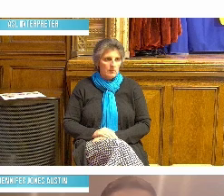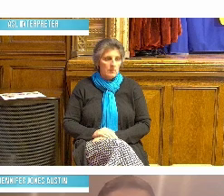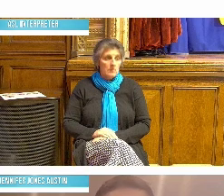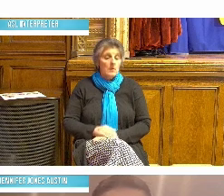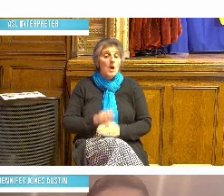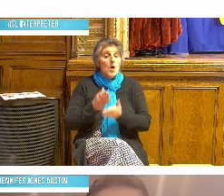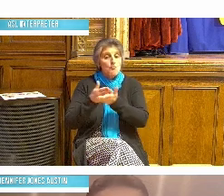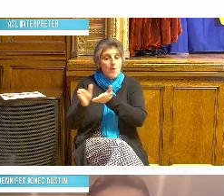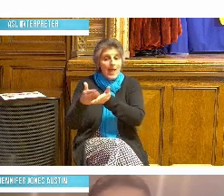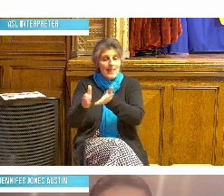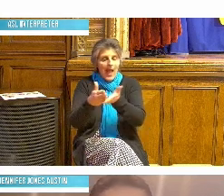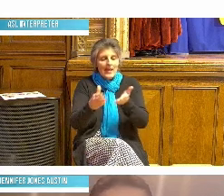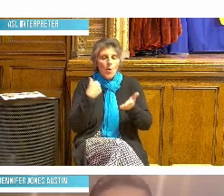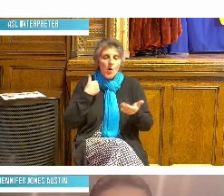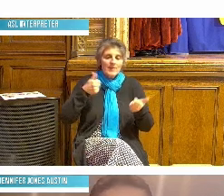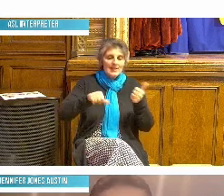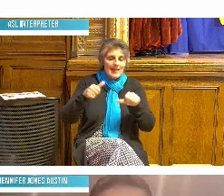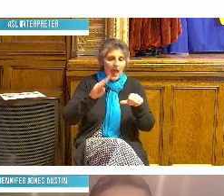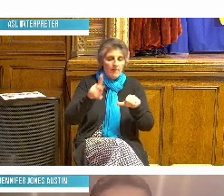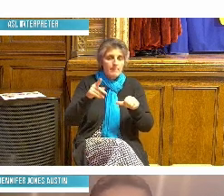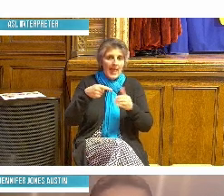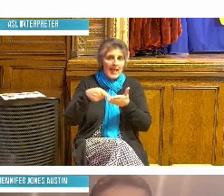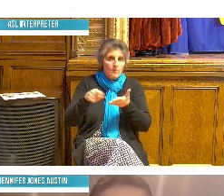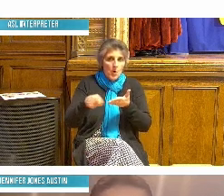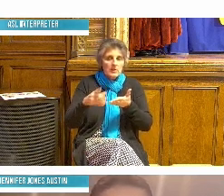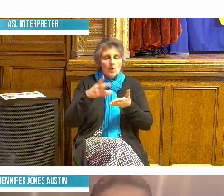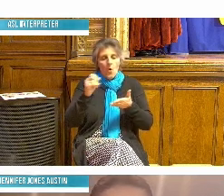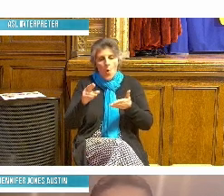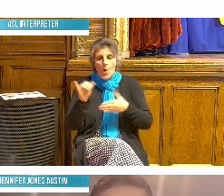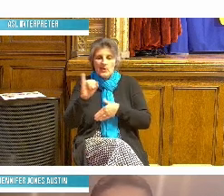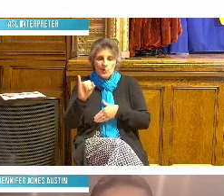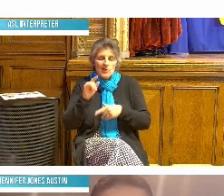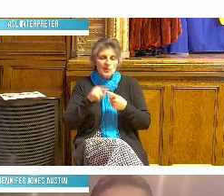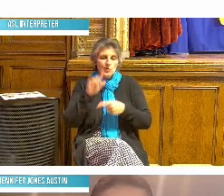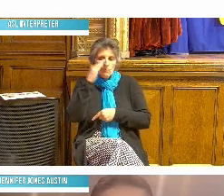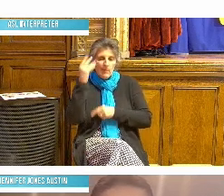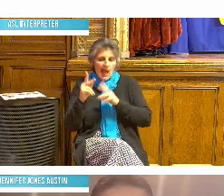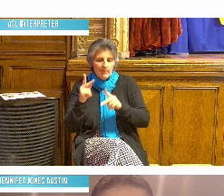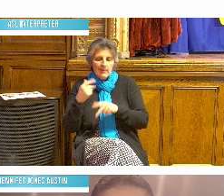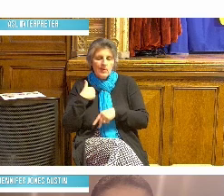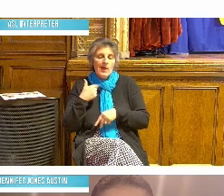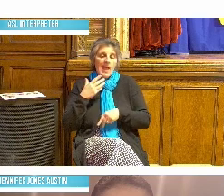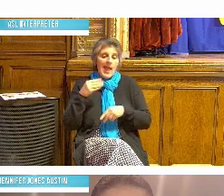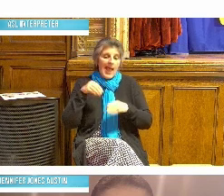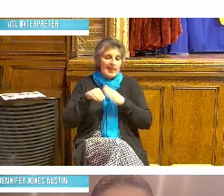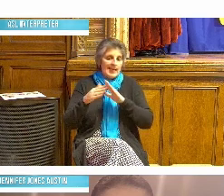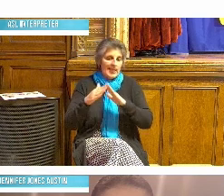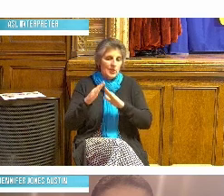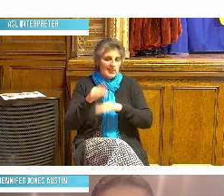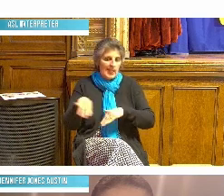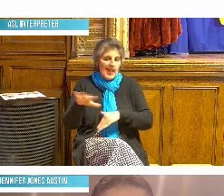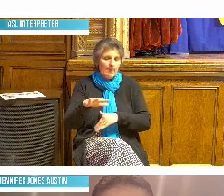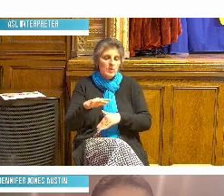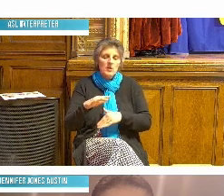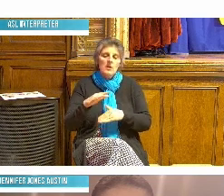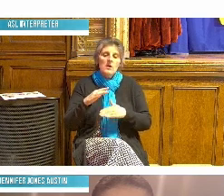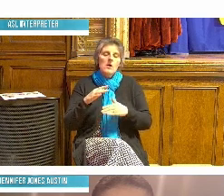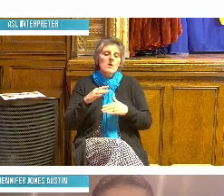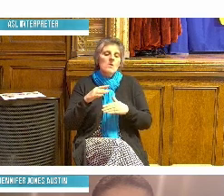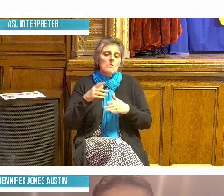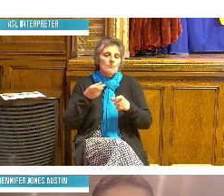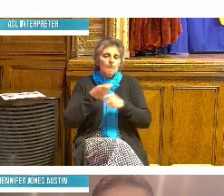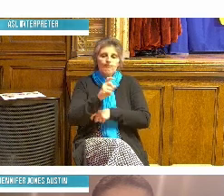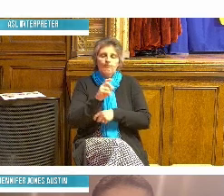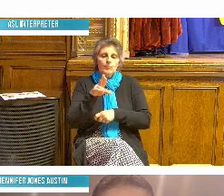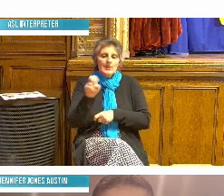Redlining, or the denial of bank mortgages and home insurance policies to Black homeowners and in inner city neighborhoods, warped urban real estate